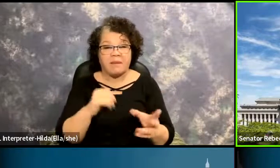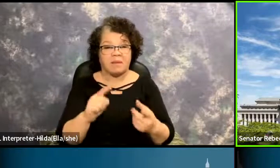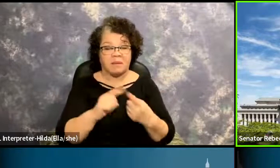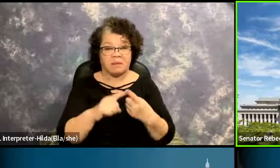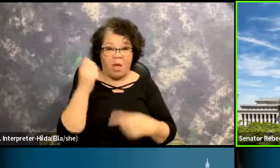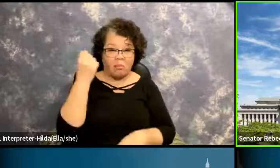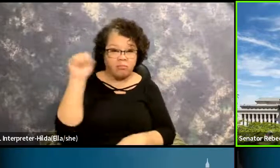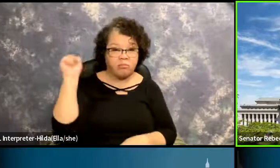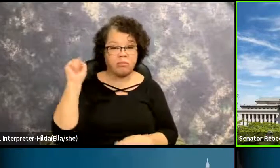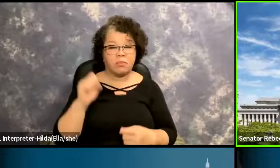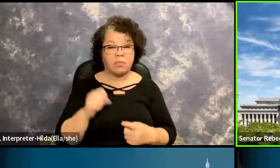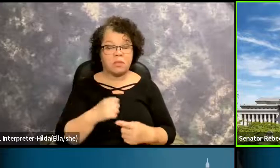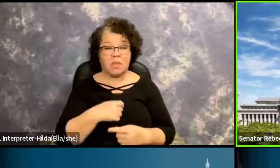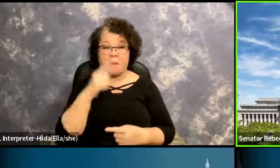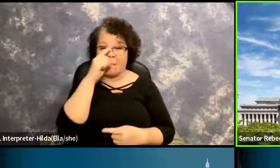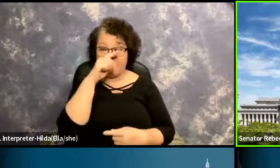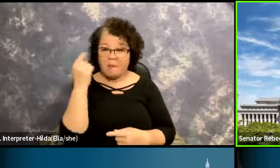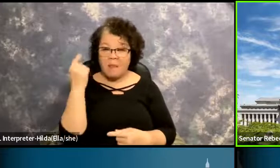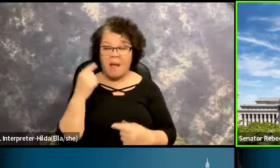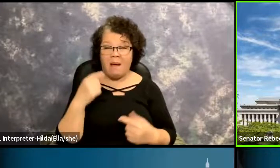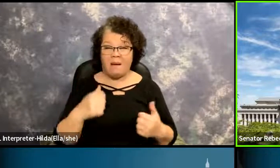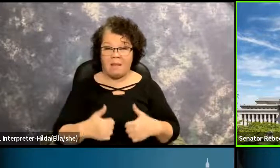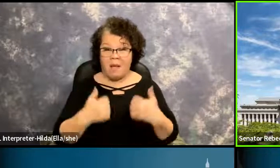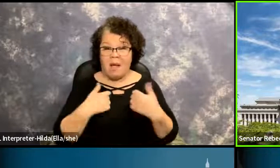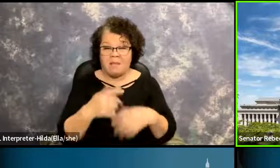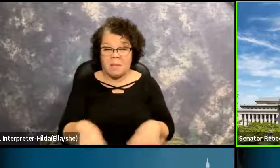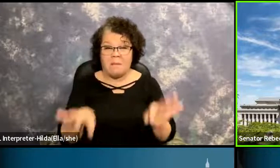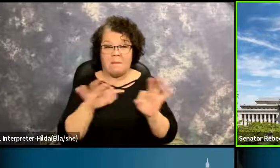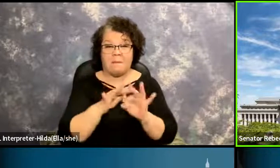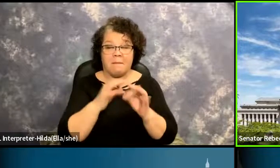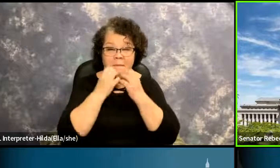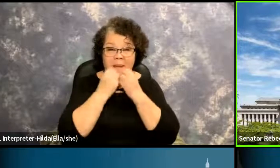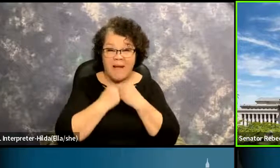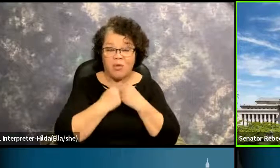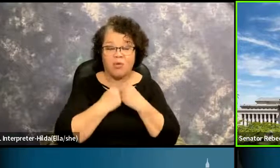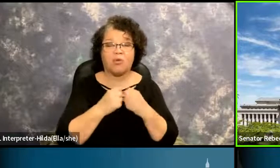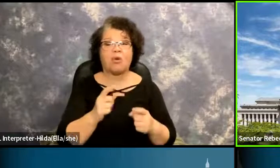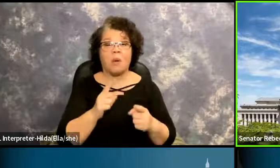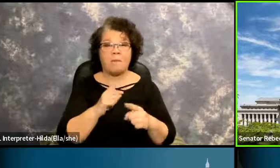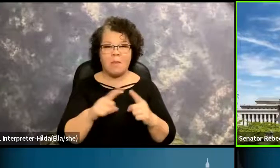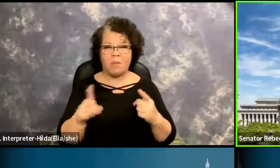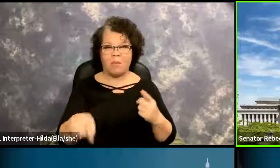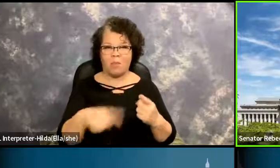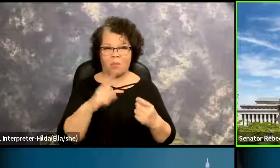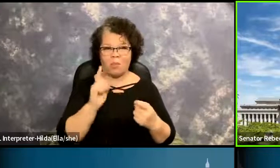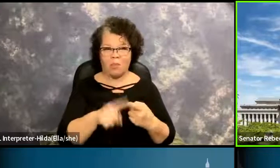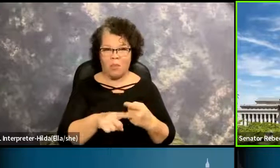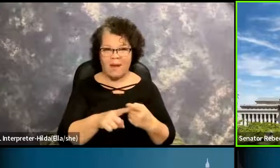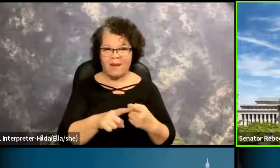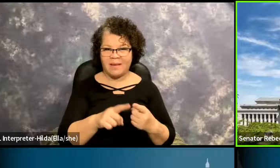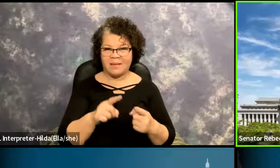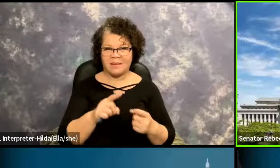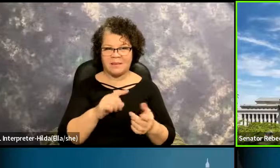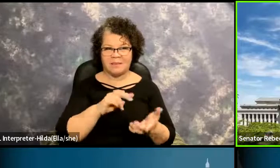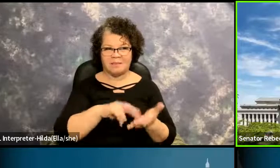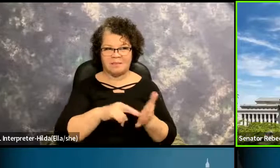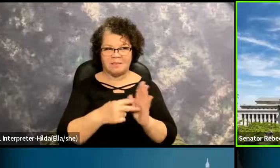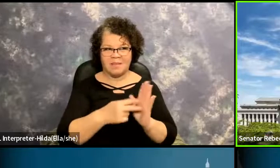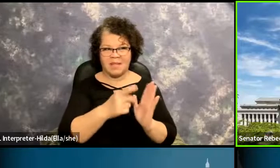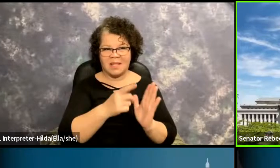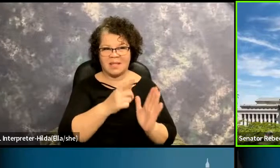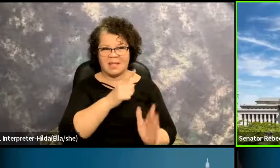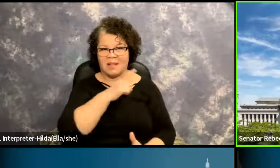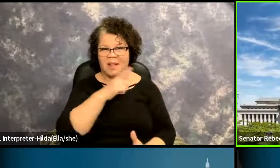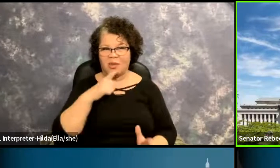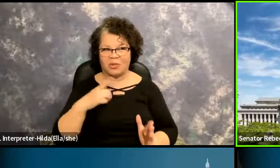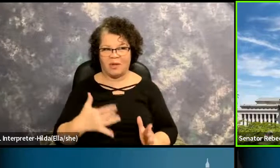That Black lives are supposed to matter. And yet when it makes legislators uncomfortable,